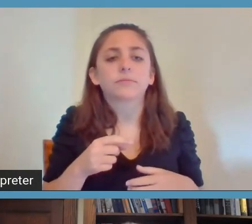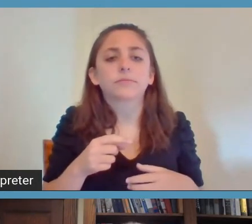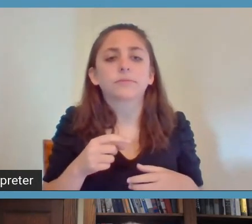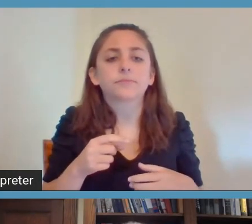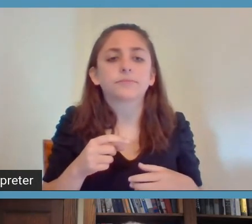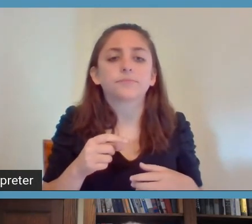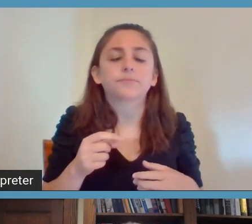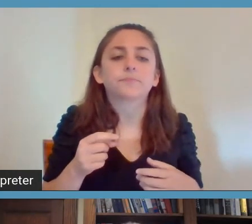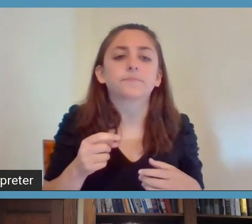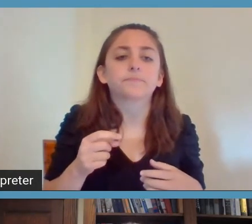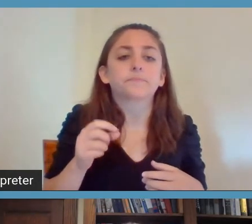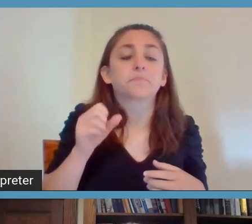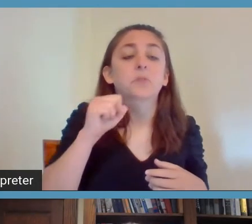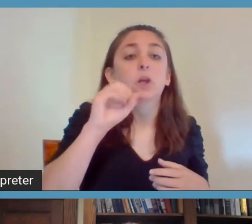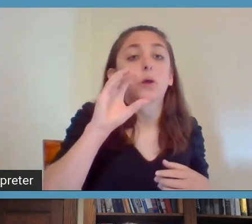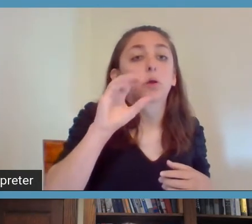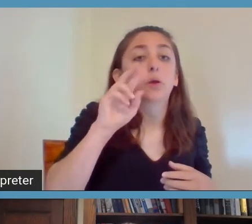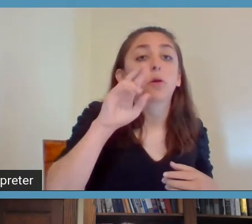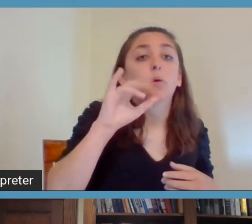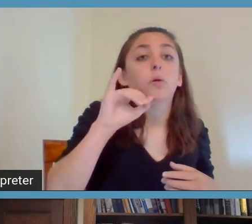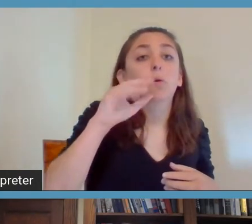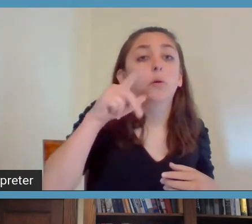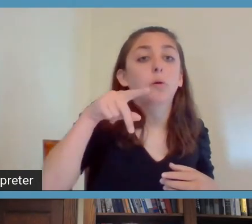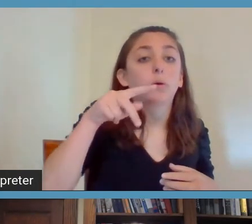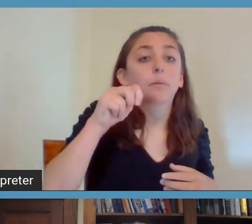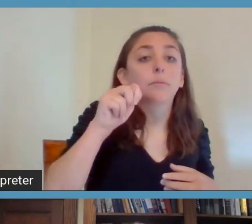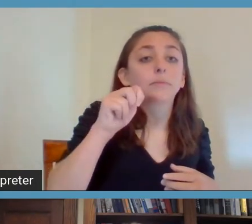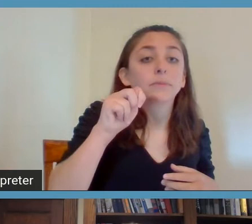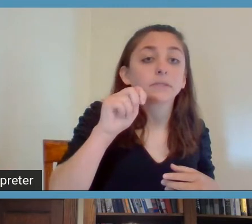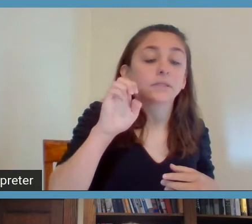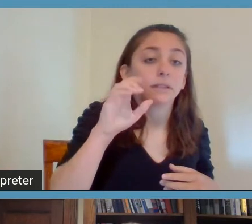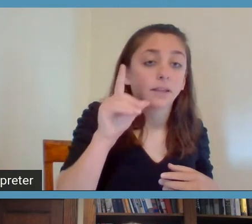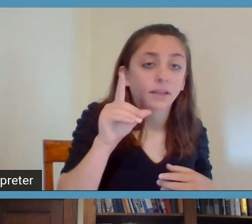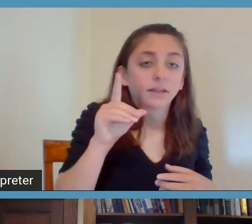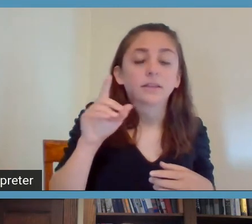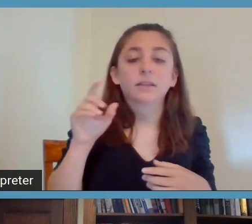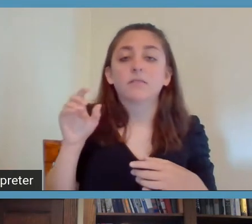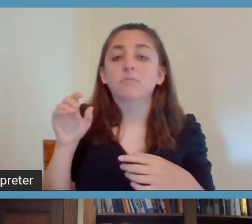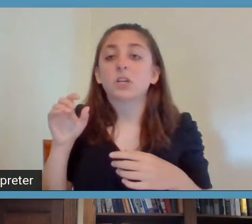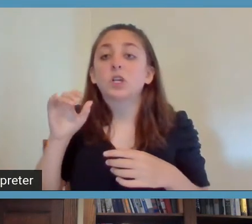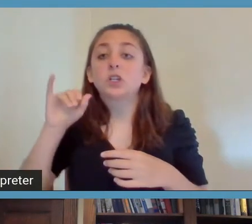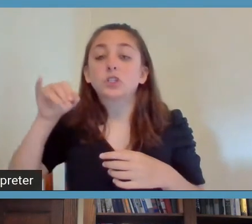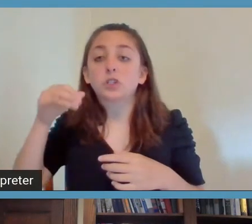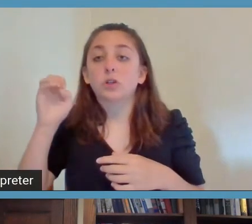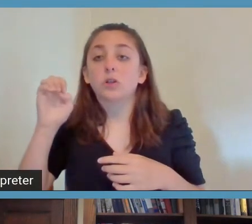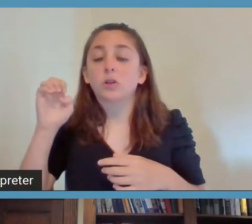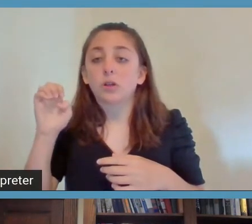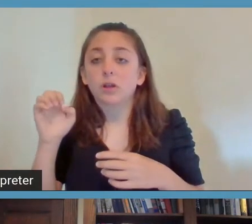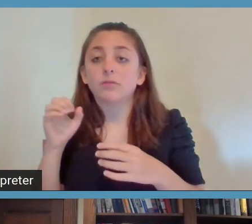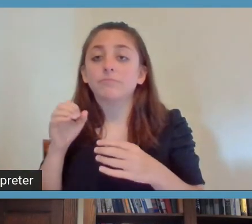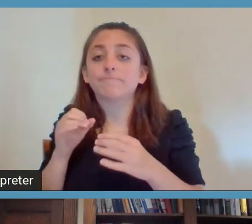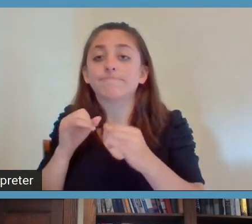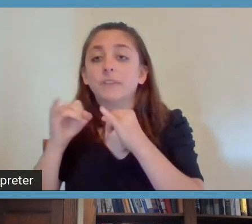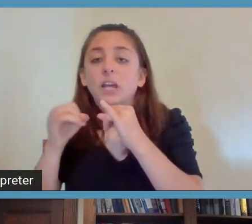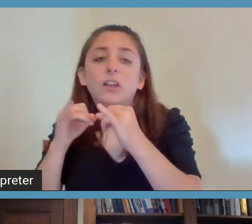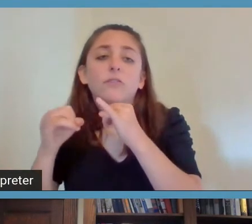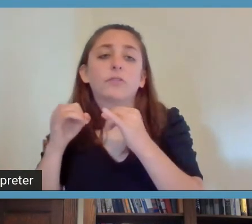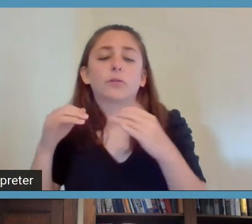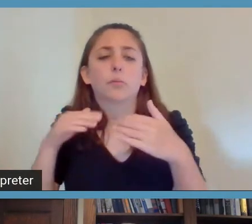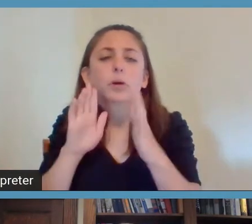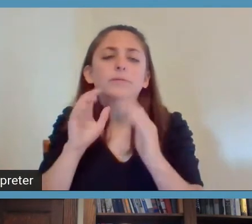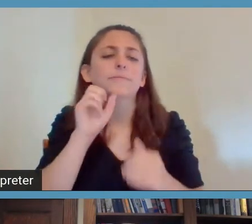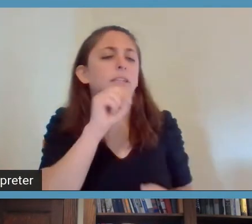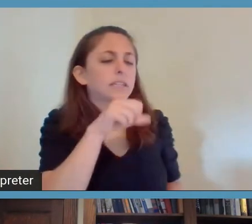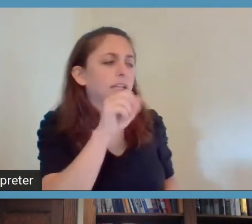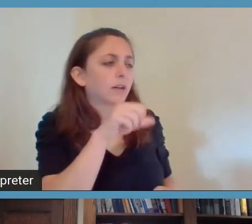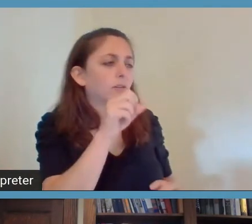sort of a scripted type of a thing from Amanda and Joe, you doing kind of the interview approach? I think so. I think that'd be accurate. Yeah. Yeah. I